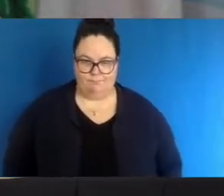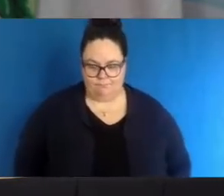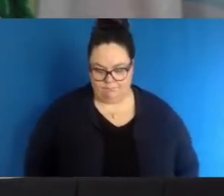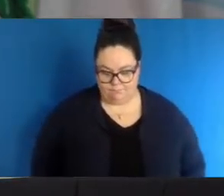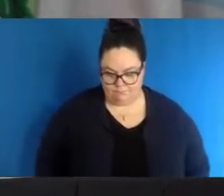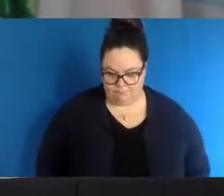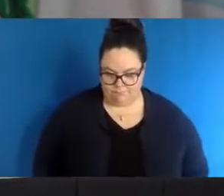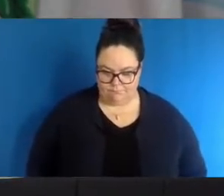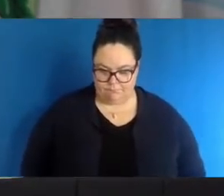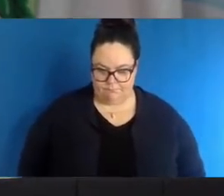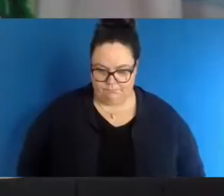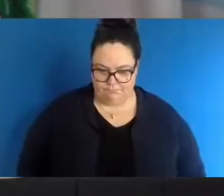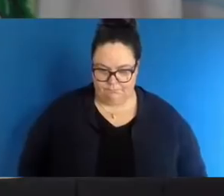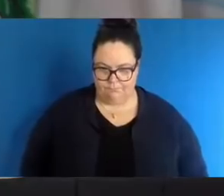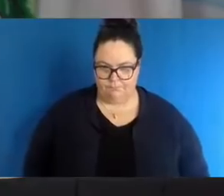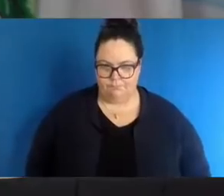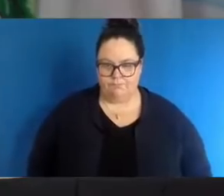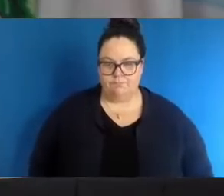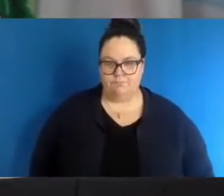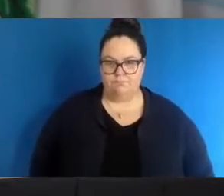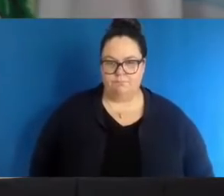interviews. Mais